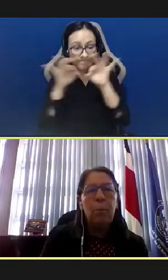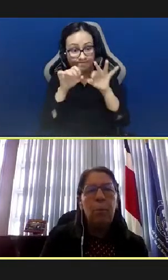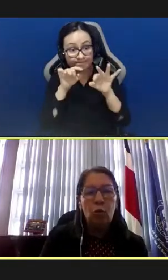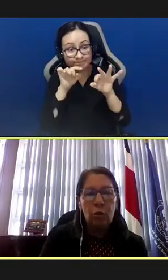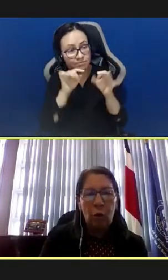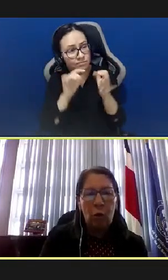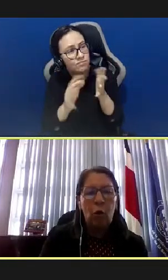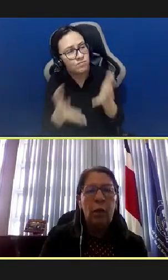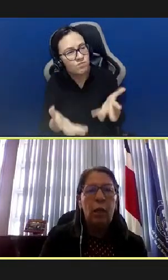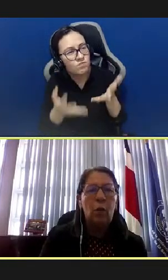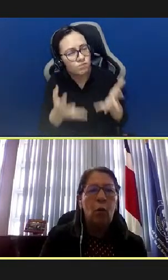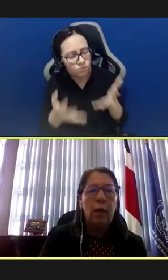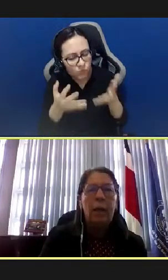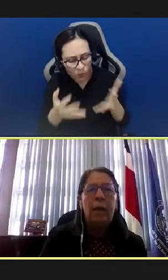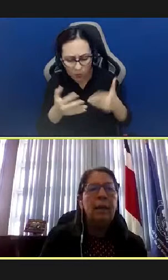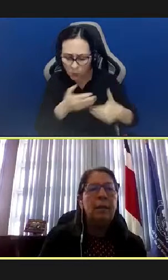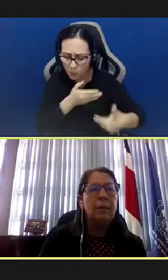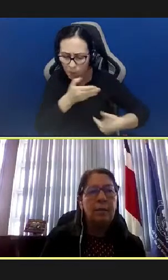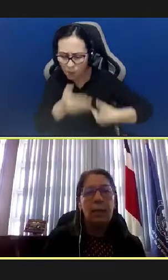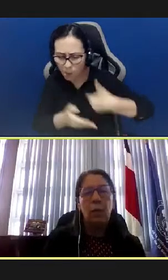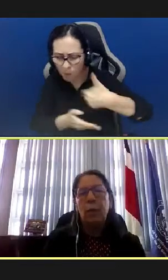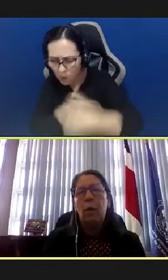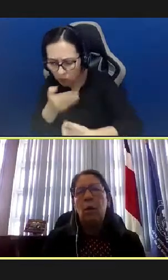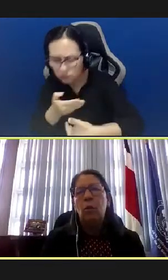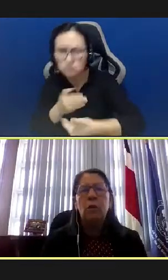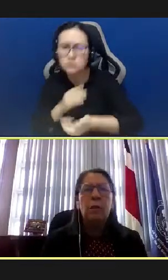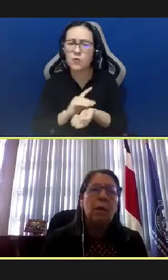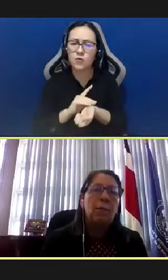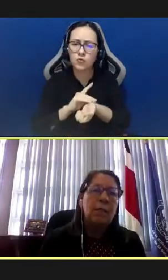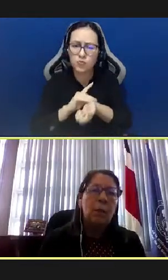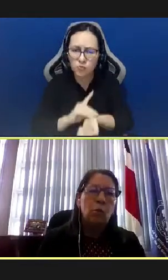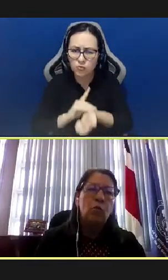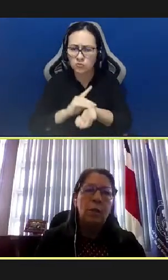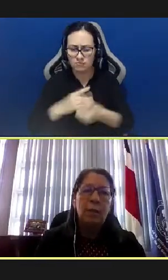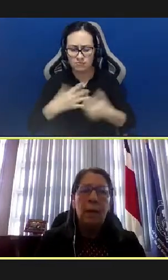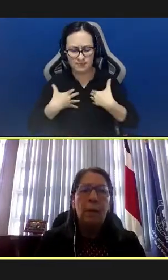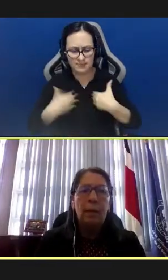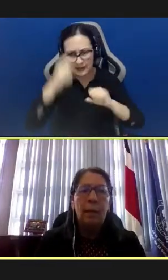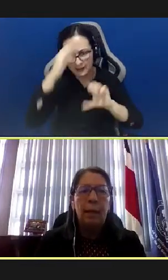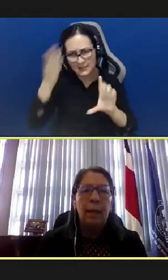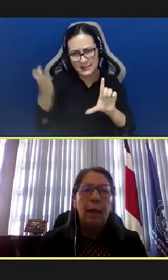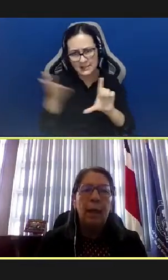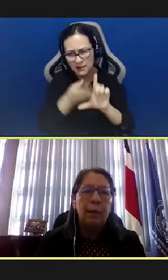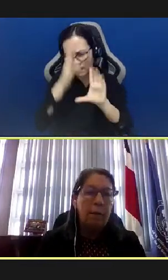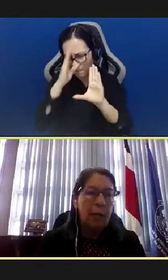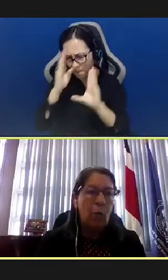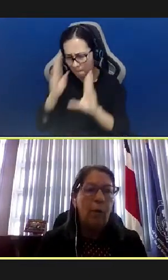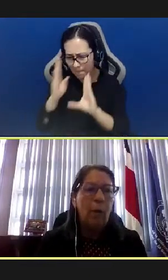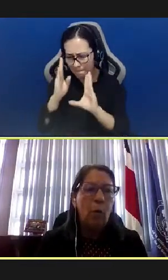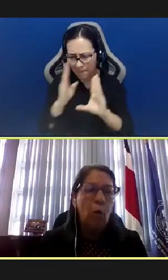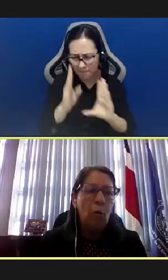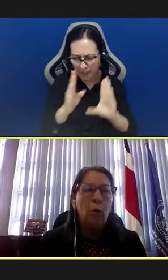to see exactly how psychological support services are so essential.